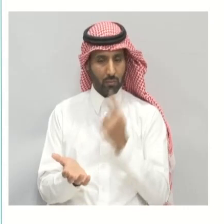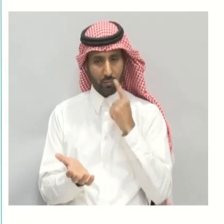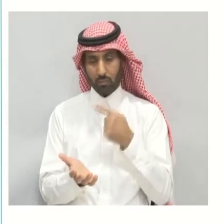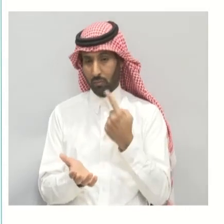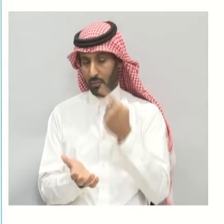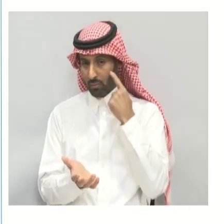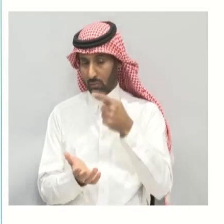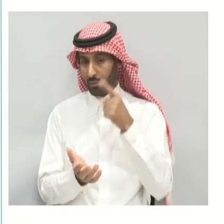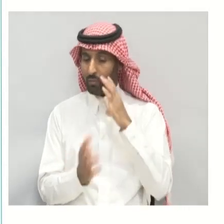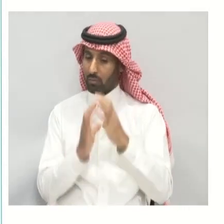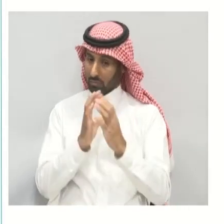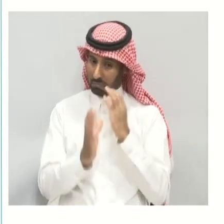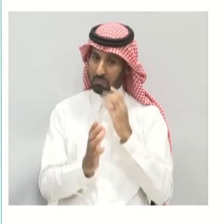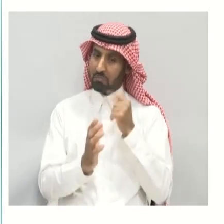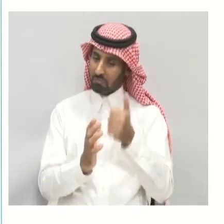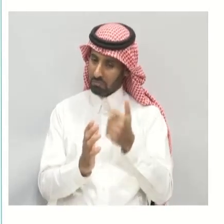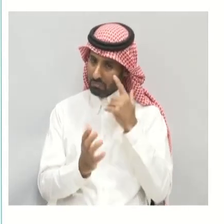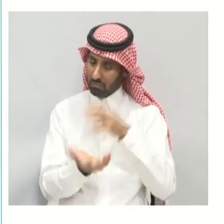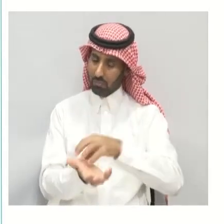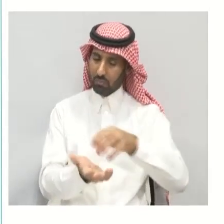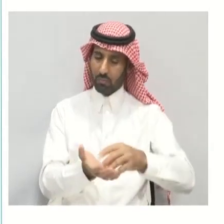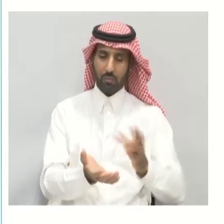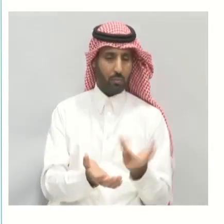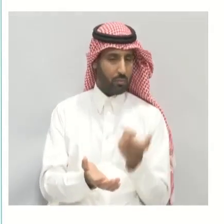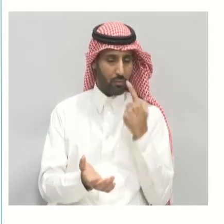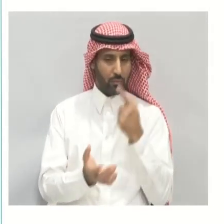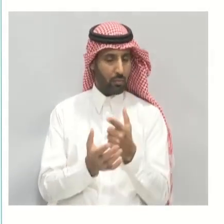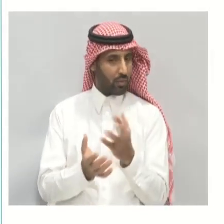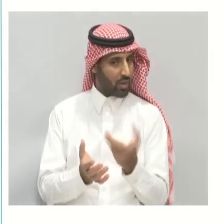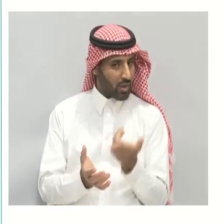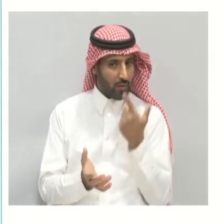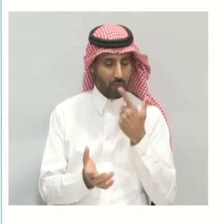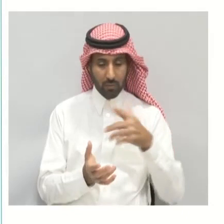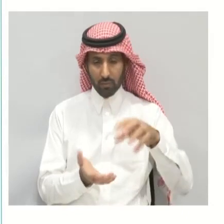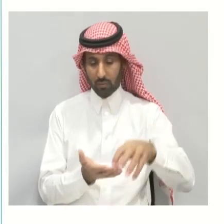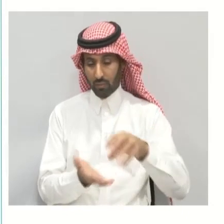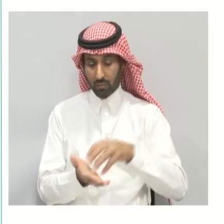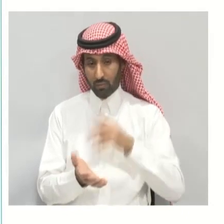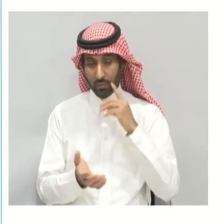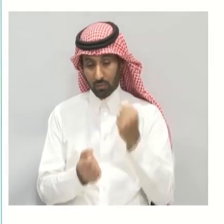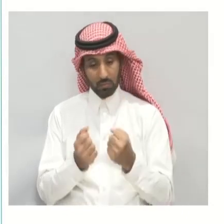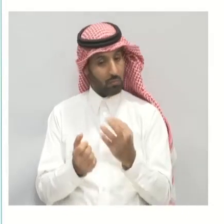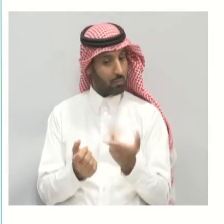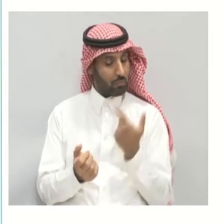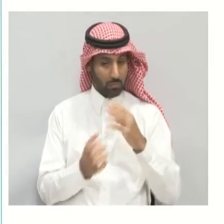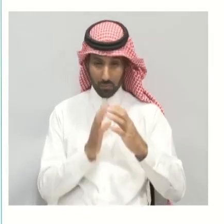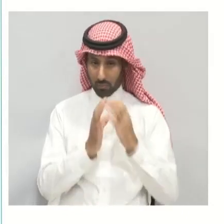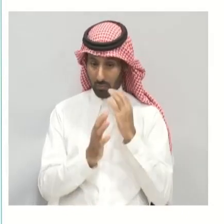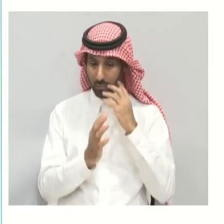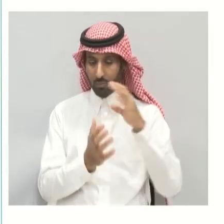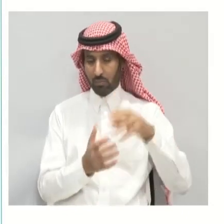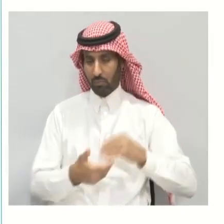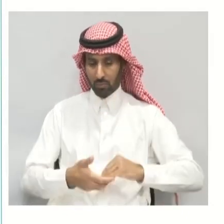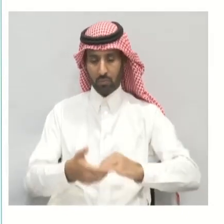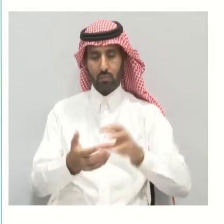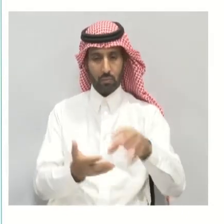we can find our answer. Transportation, what is the method? What is the vehicle that will take us or help us